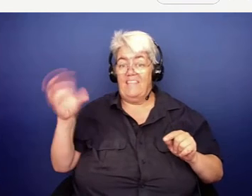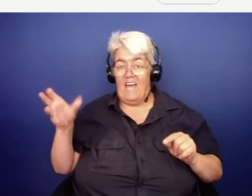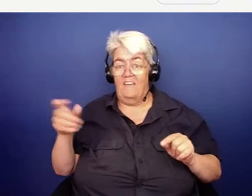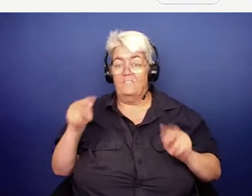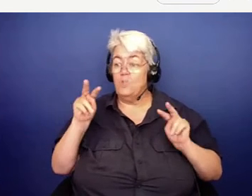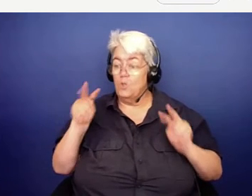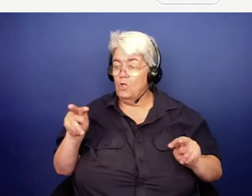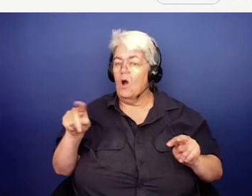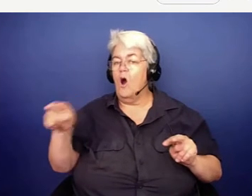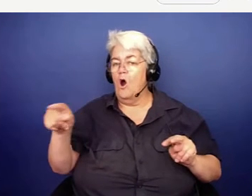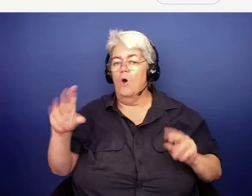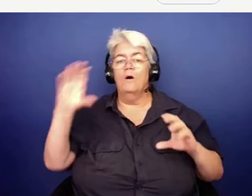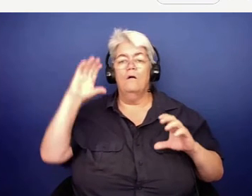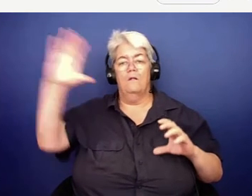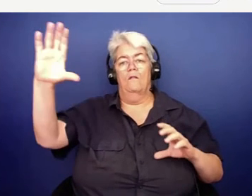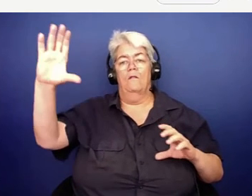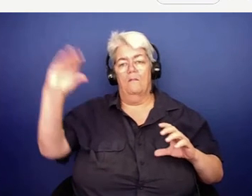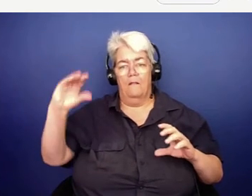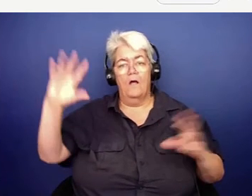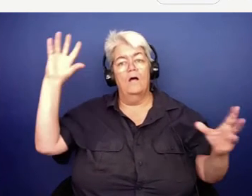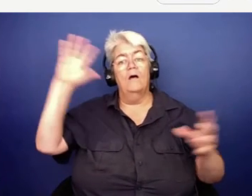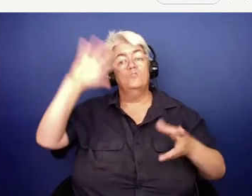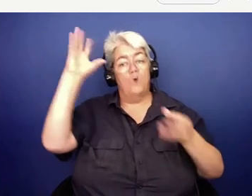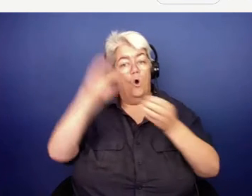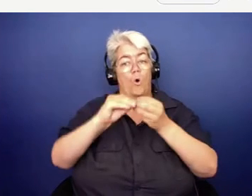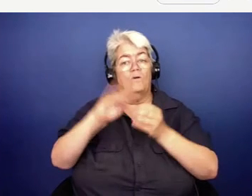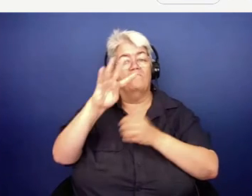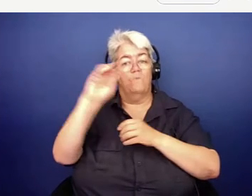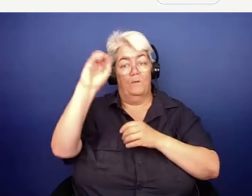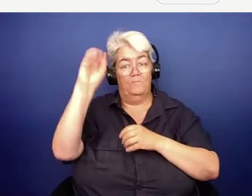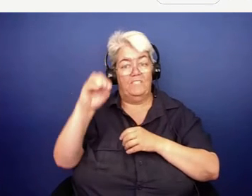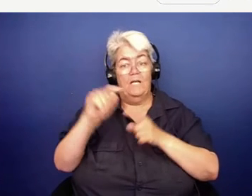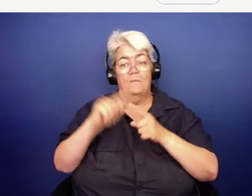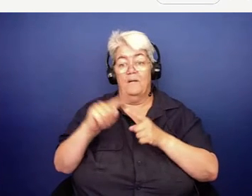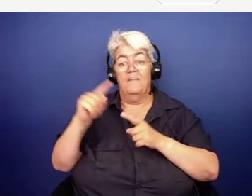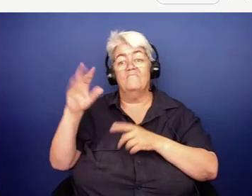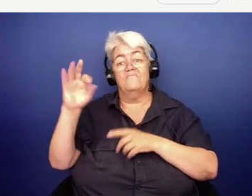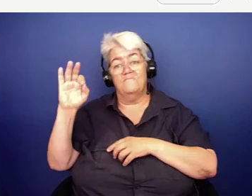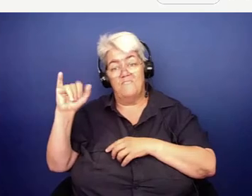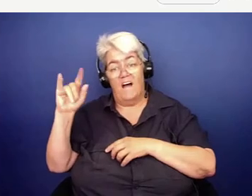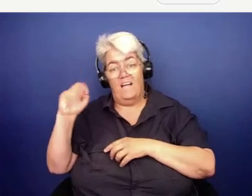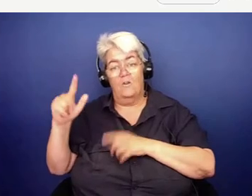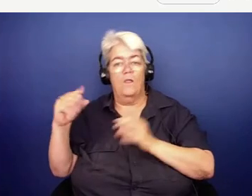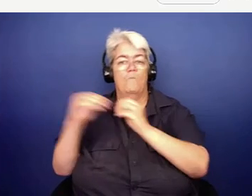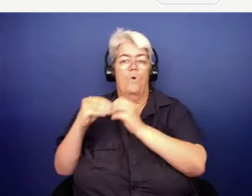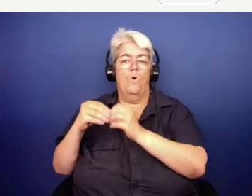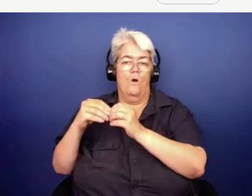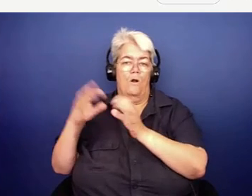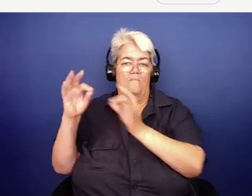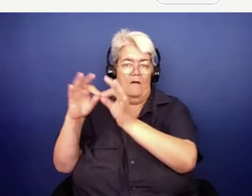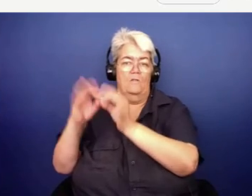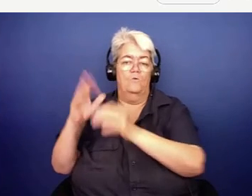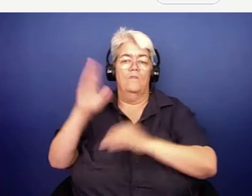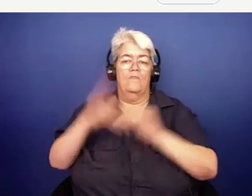will be 40% of the grade total, but the final exam will be more heavily weighted than the midterm exam.